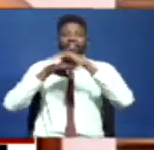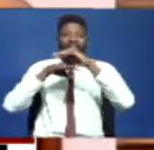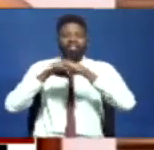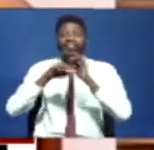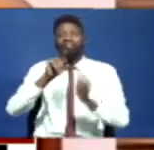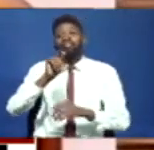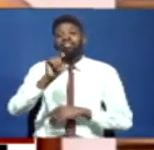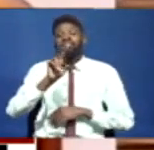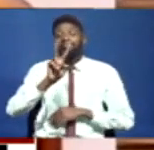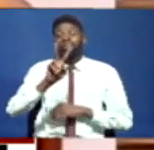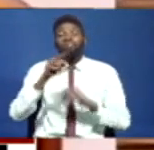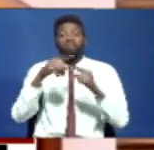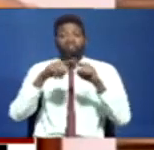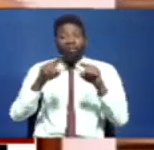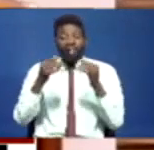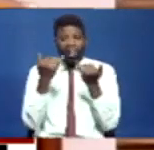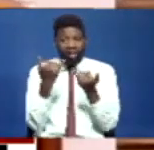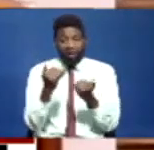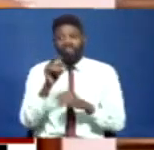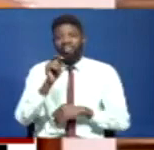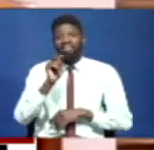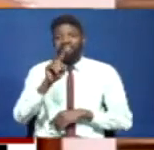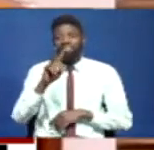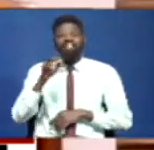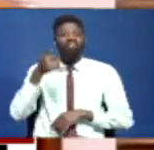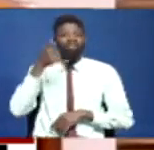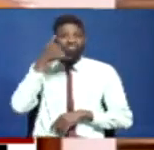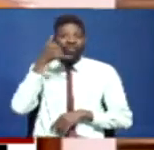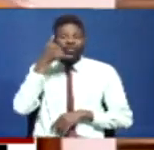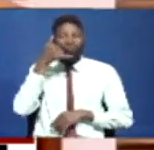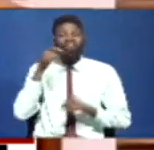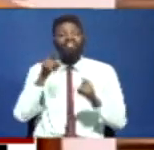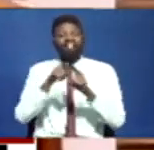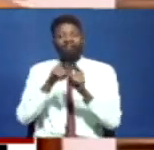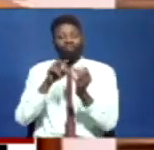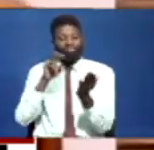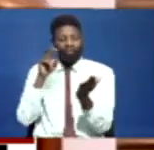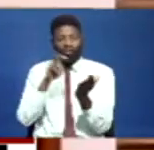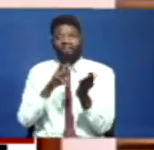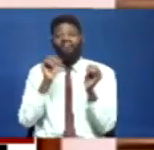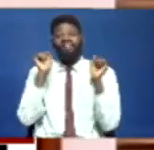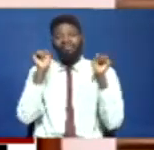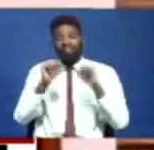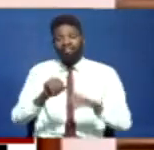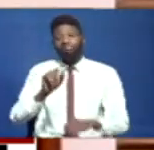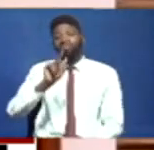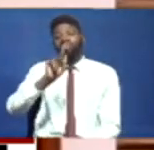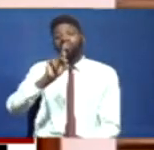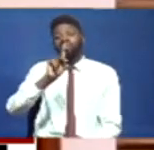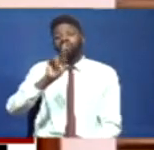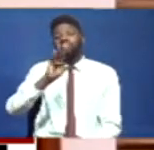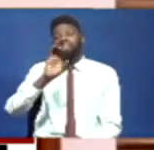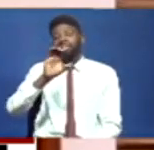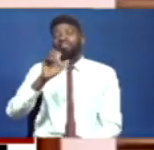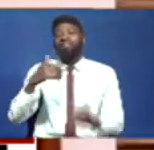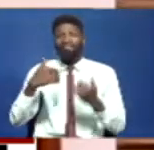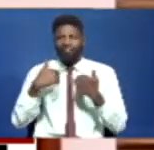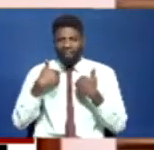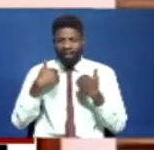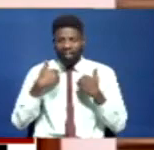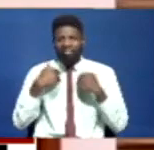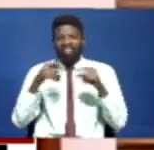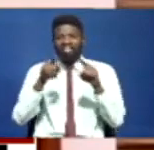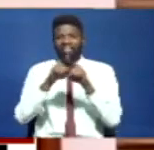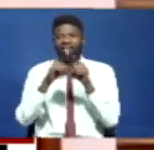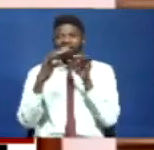now the television is on your mobile phone. KBC prides itself with unmatched signal footprint across